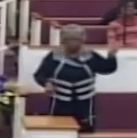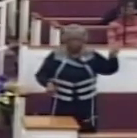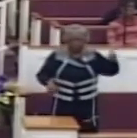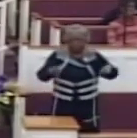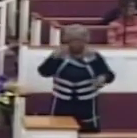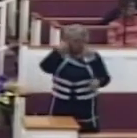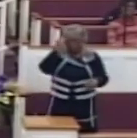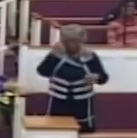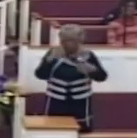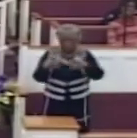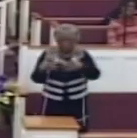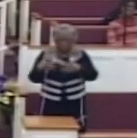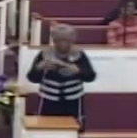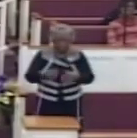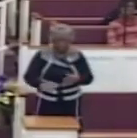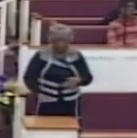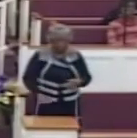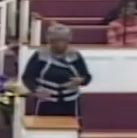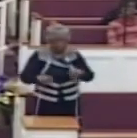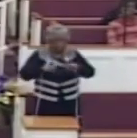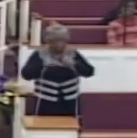Because the giant that's working on you,